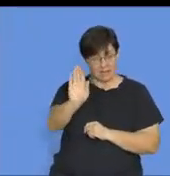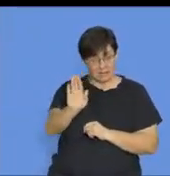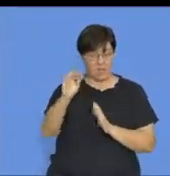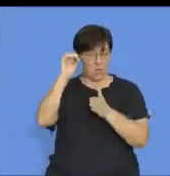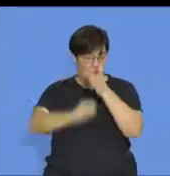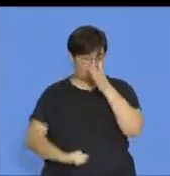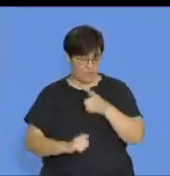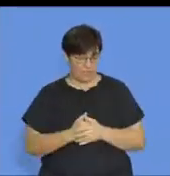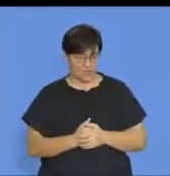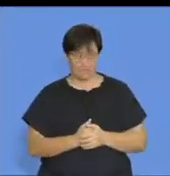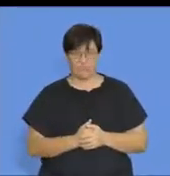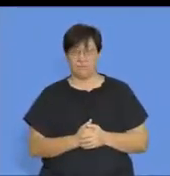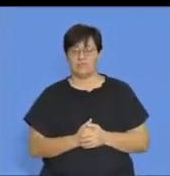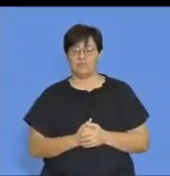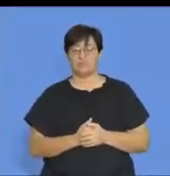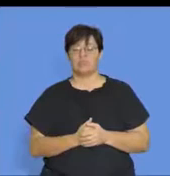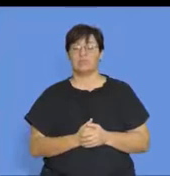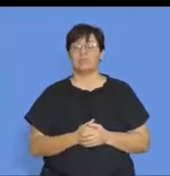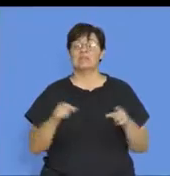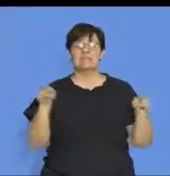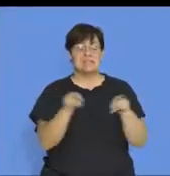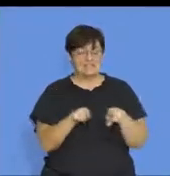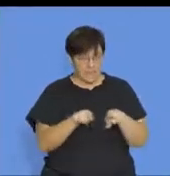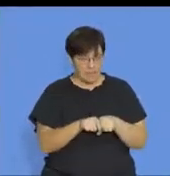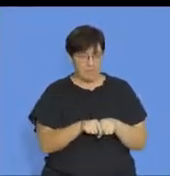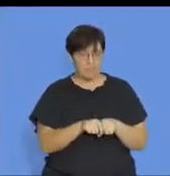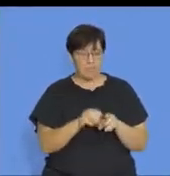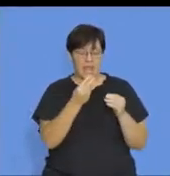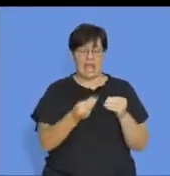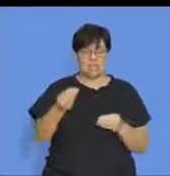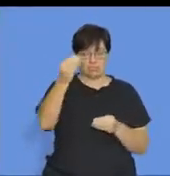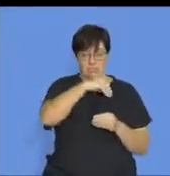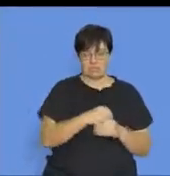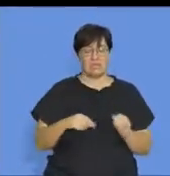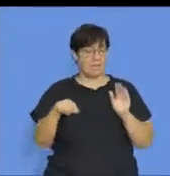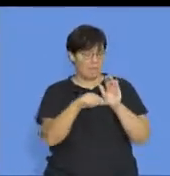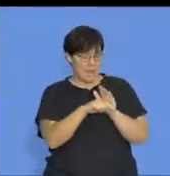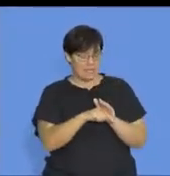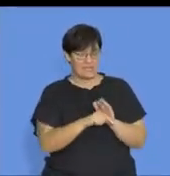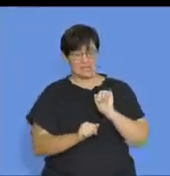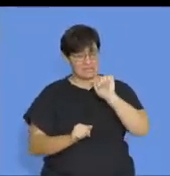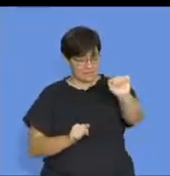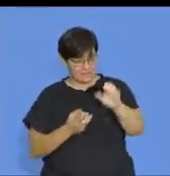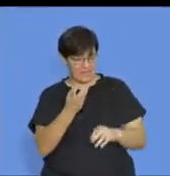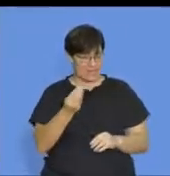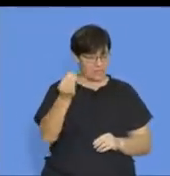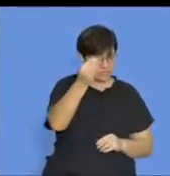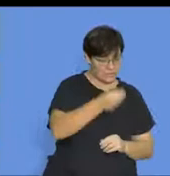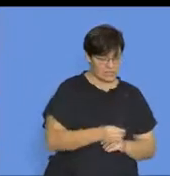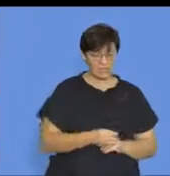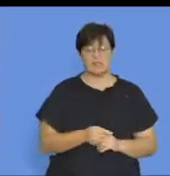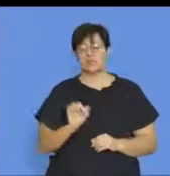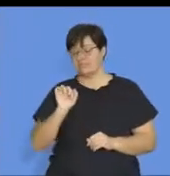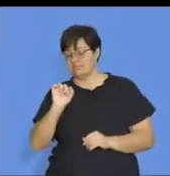Candace. You're gonna do the exact same for the interest, so minus the interest on